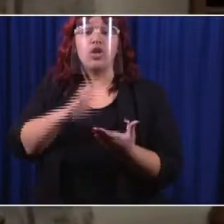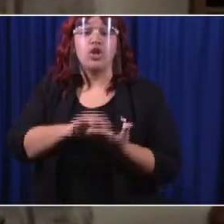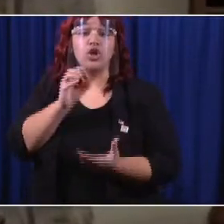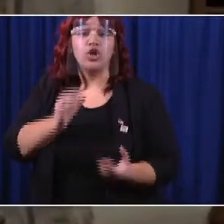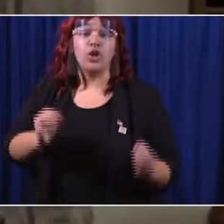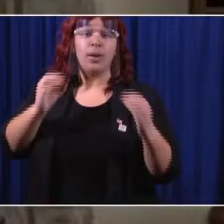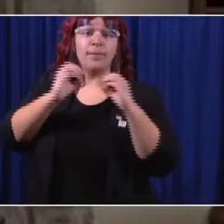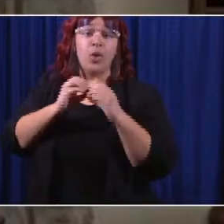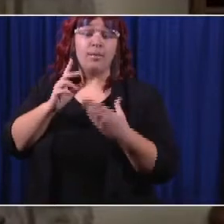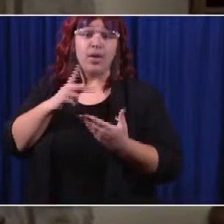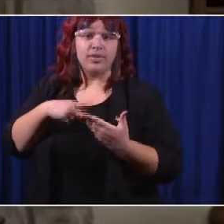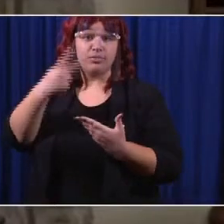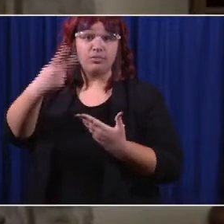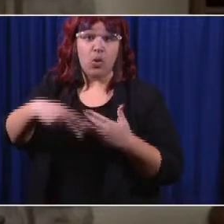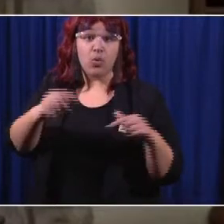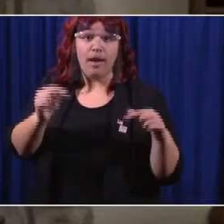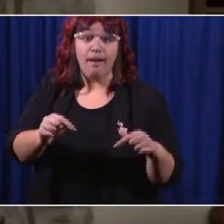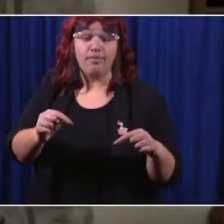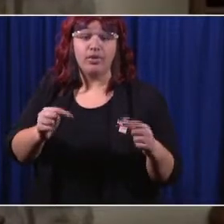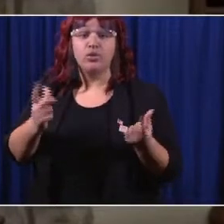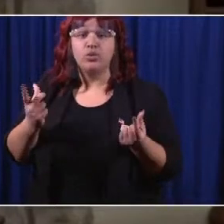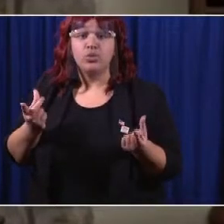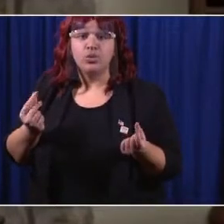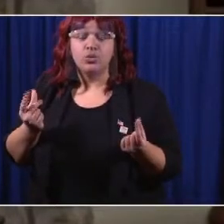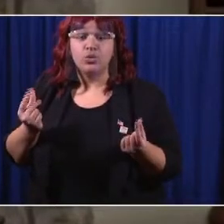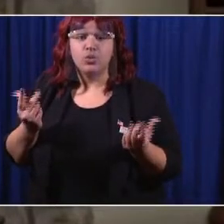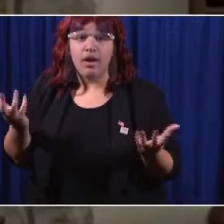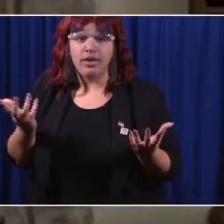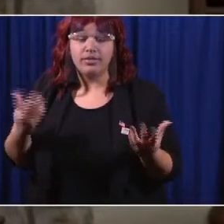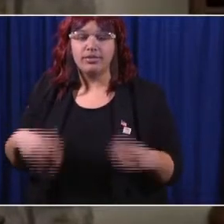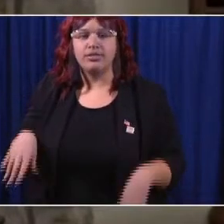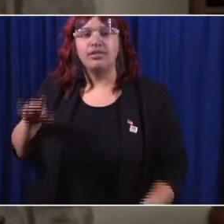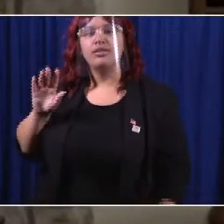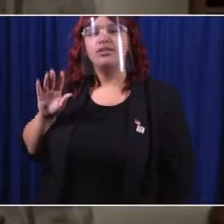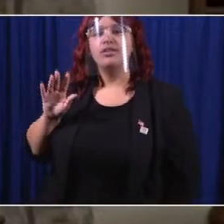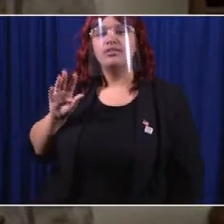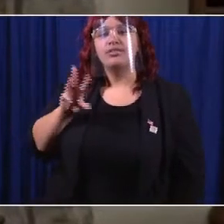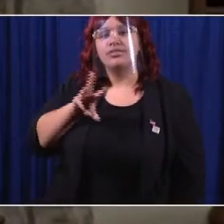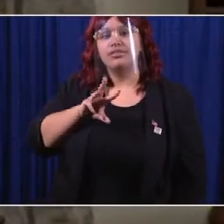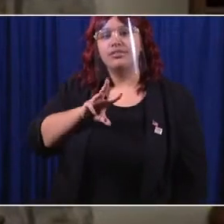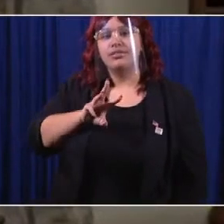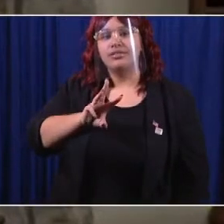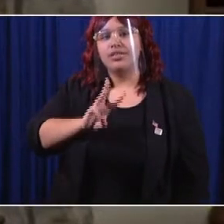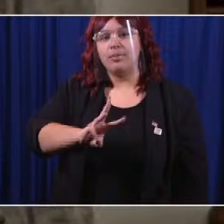we're announcing today, please visit the BWC website at